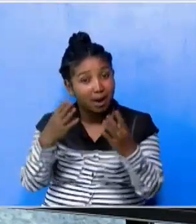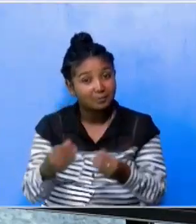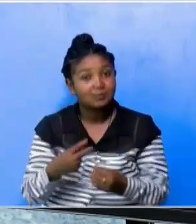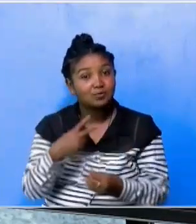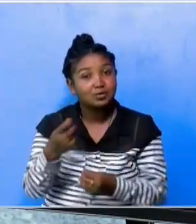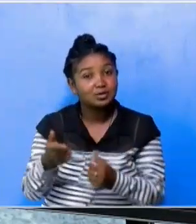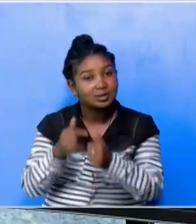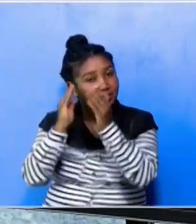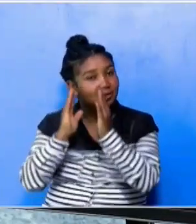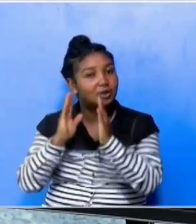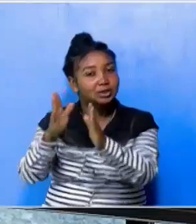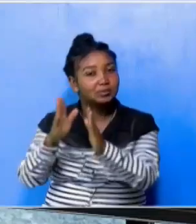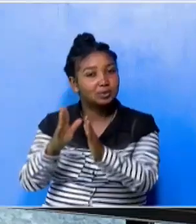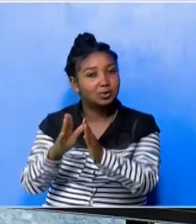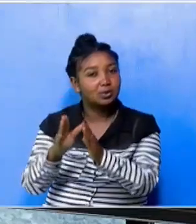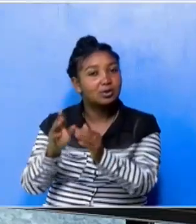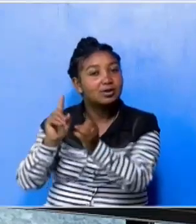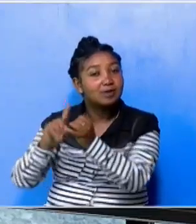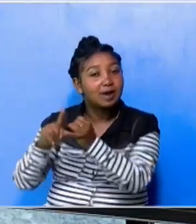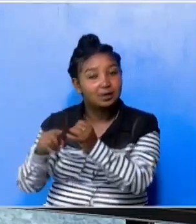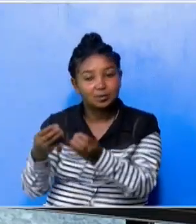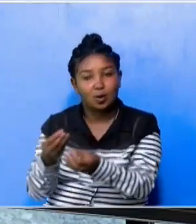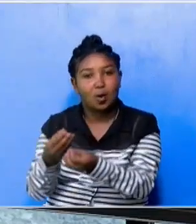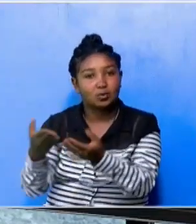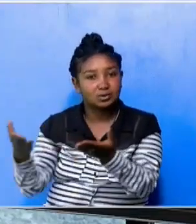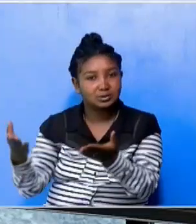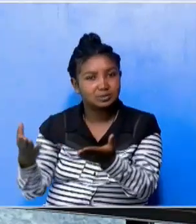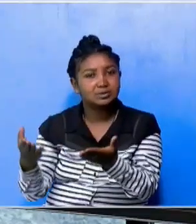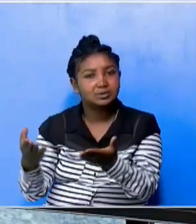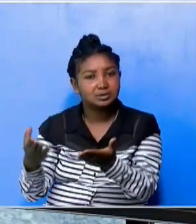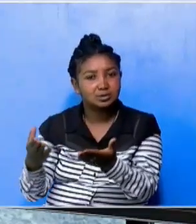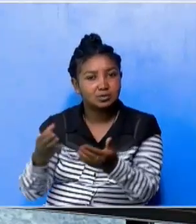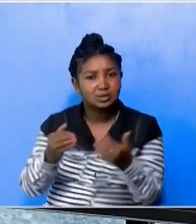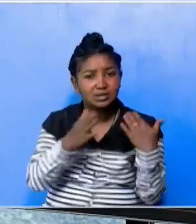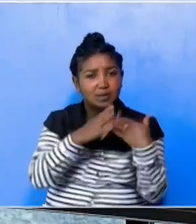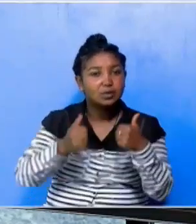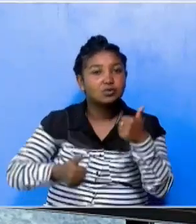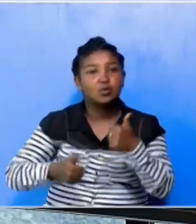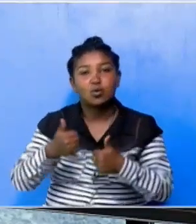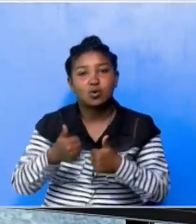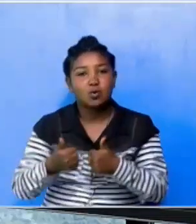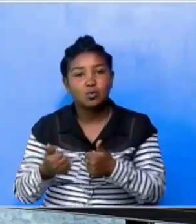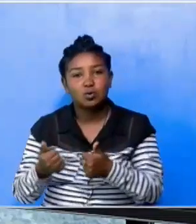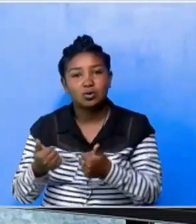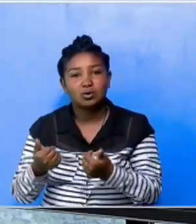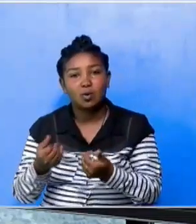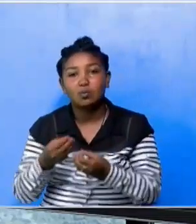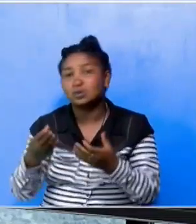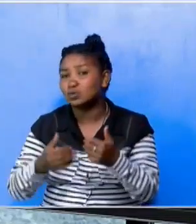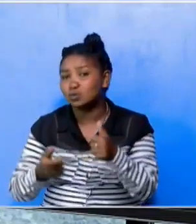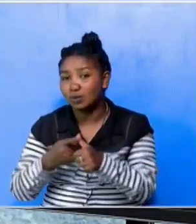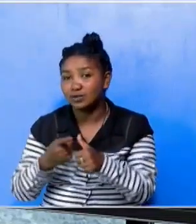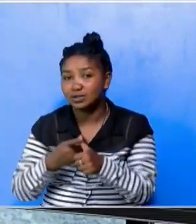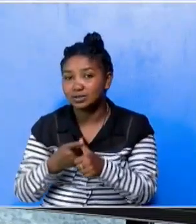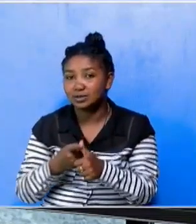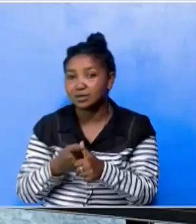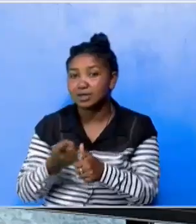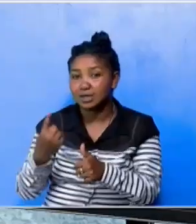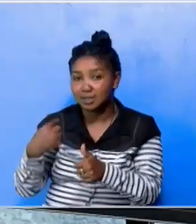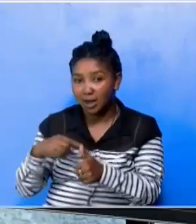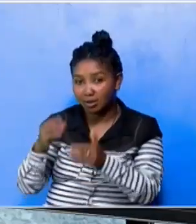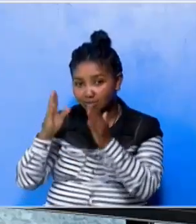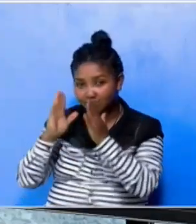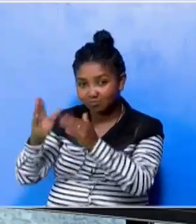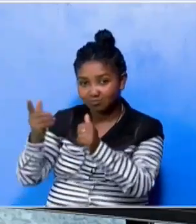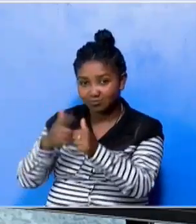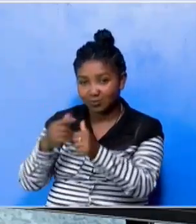our attention is on what? Active or subject or receiver? Our attention is on